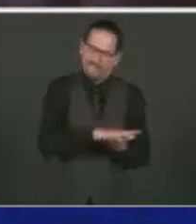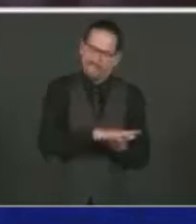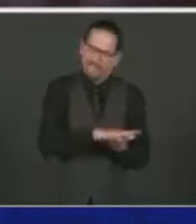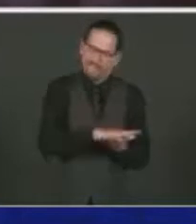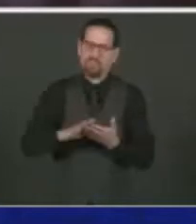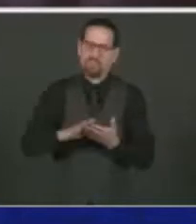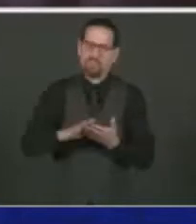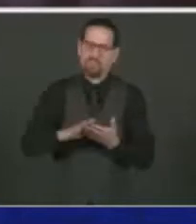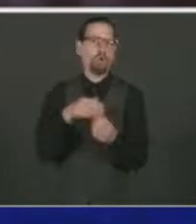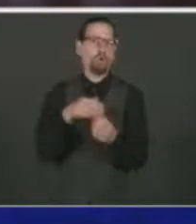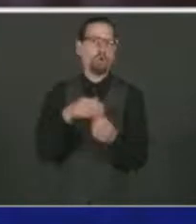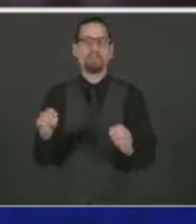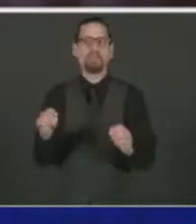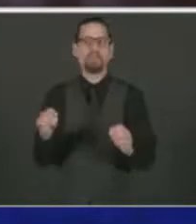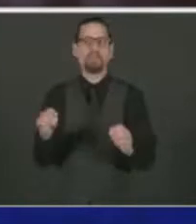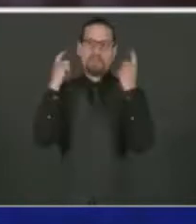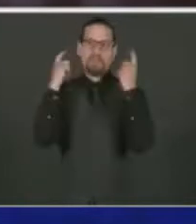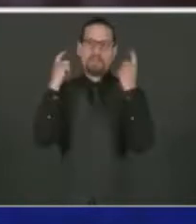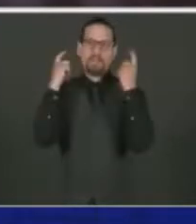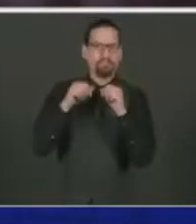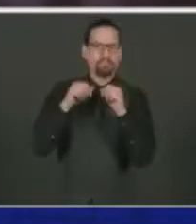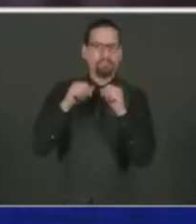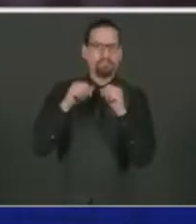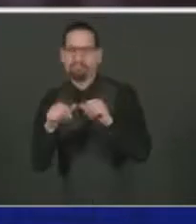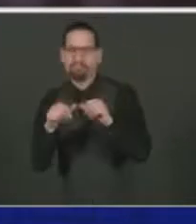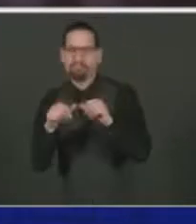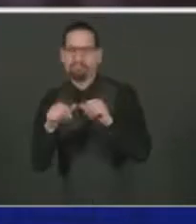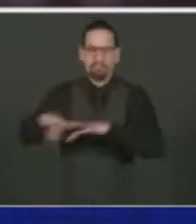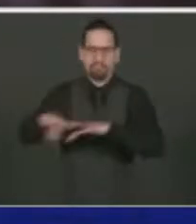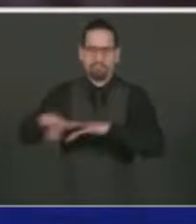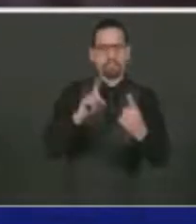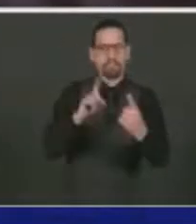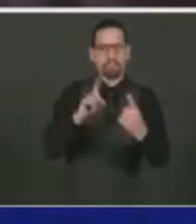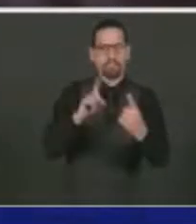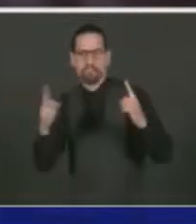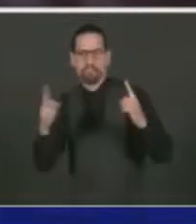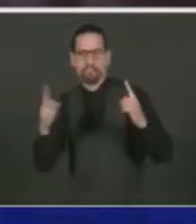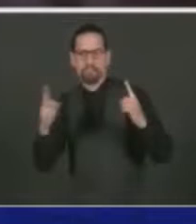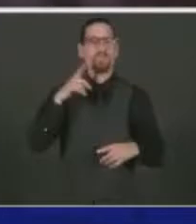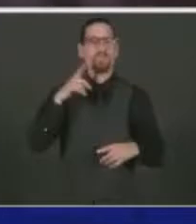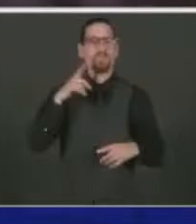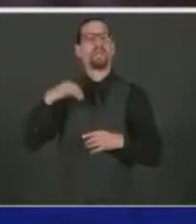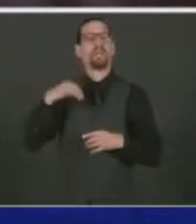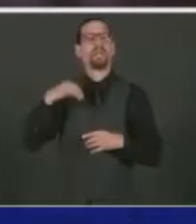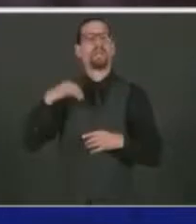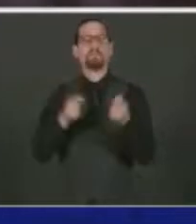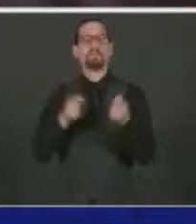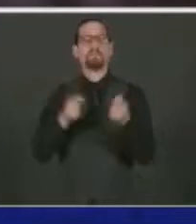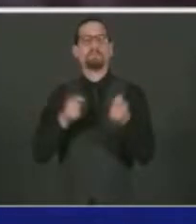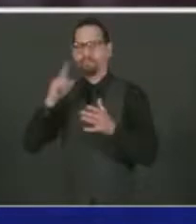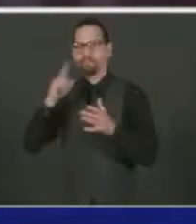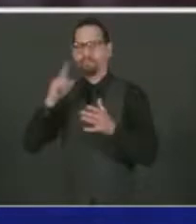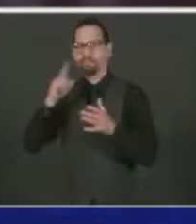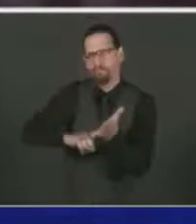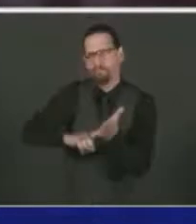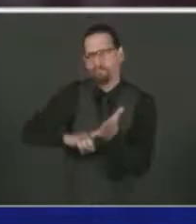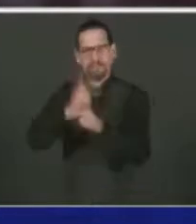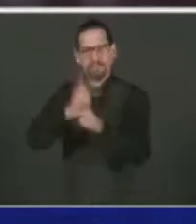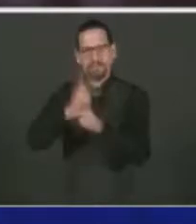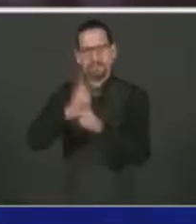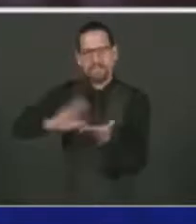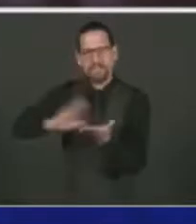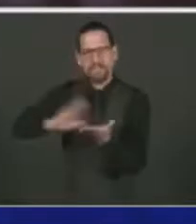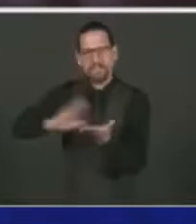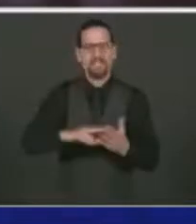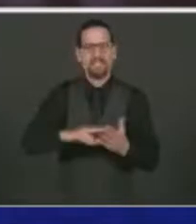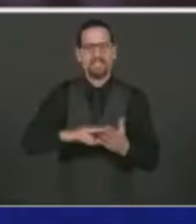sanitizing, infection control. They are bending over backwards to make sure it's safe for you to take your children in